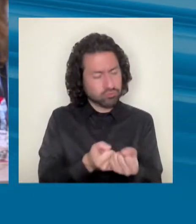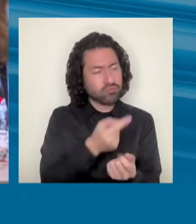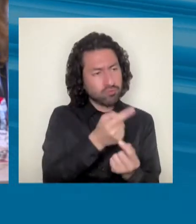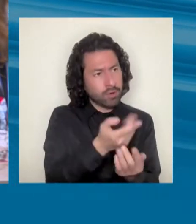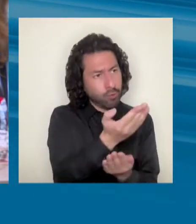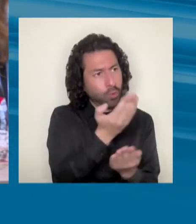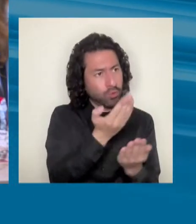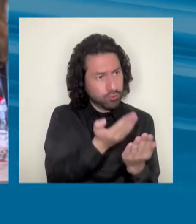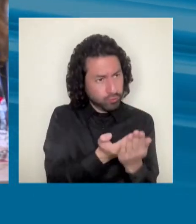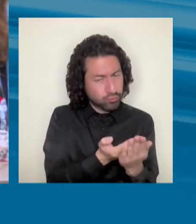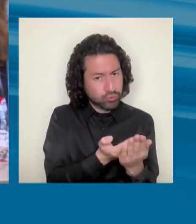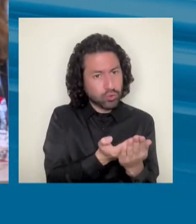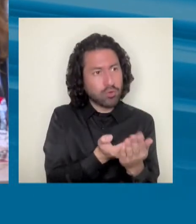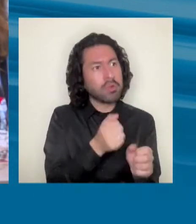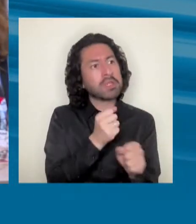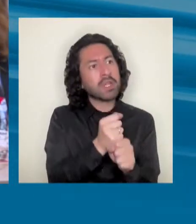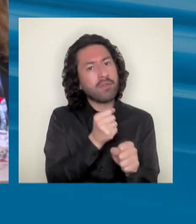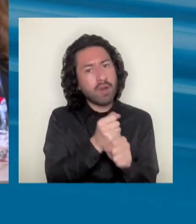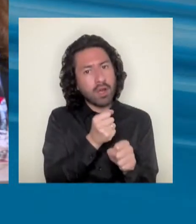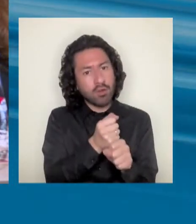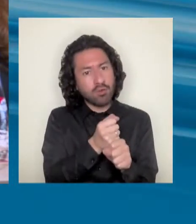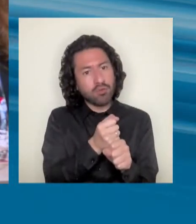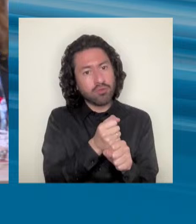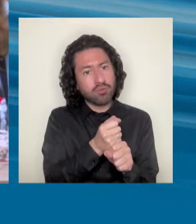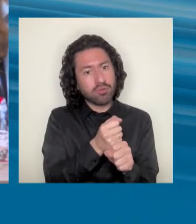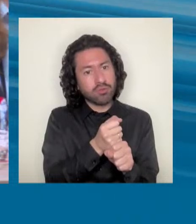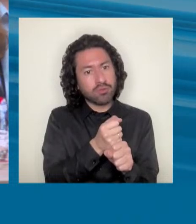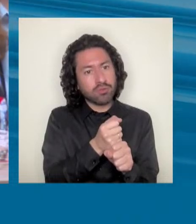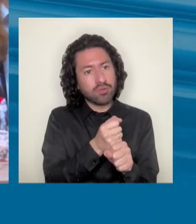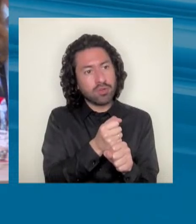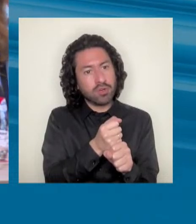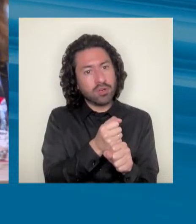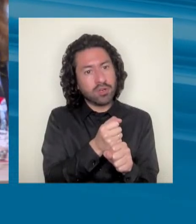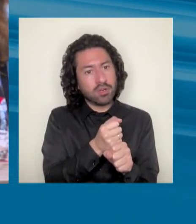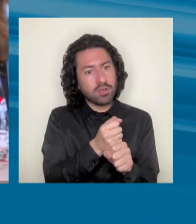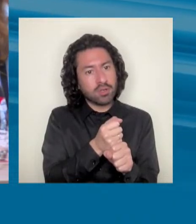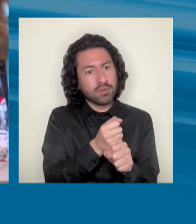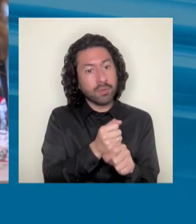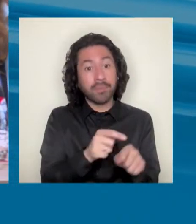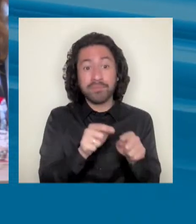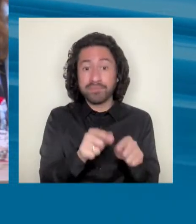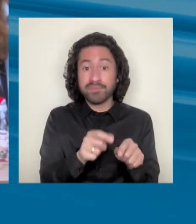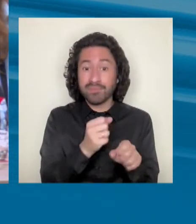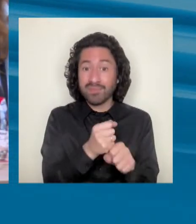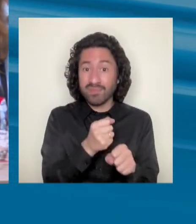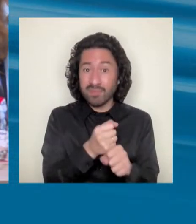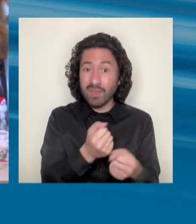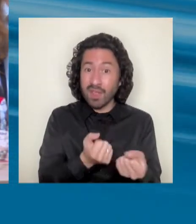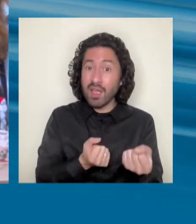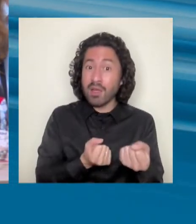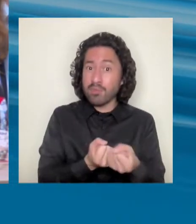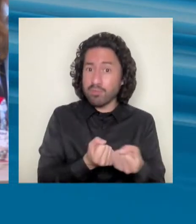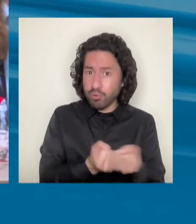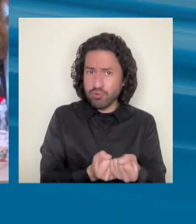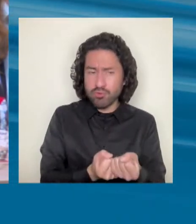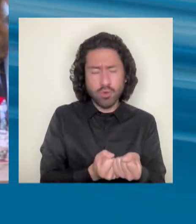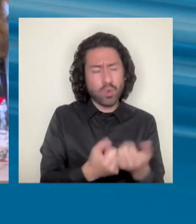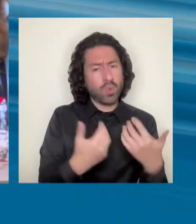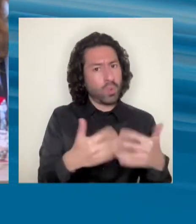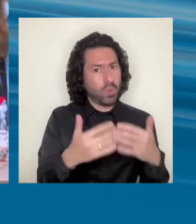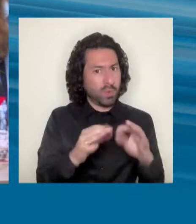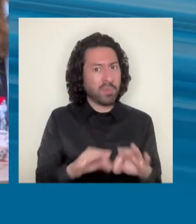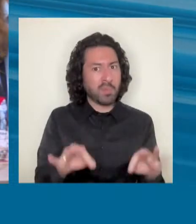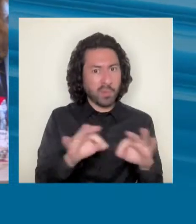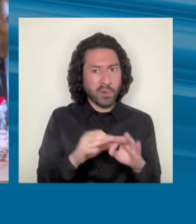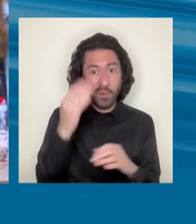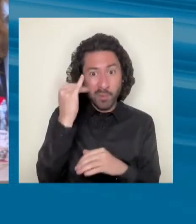This institution has played a significant role in supporting the development of Caribbean countries through various initiatives and programs aimed at